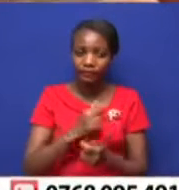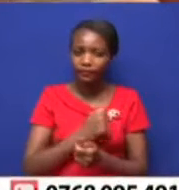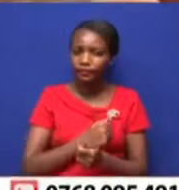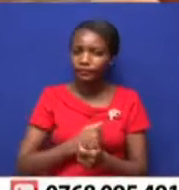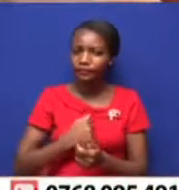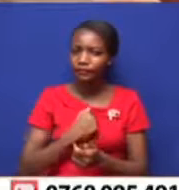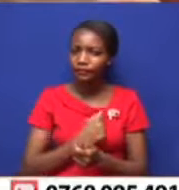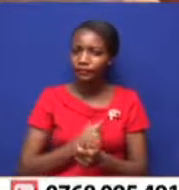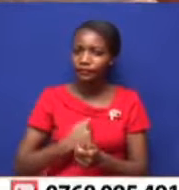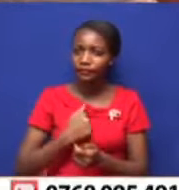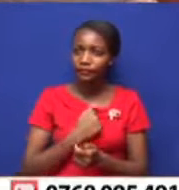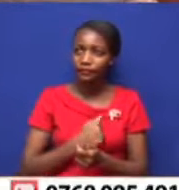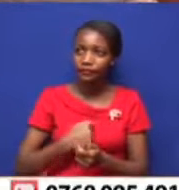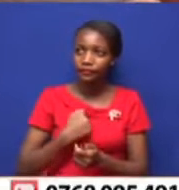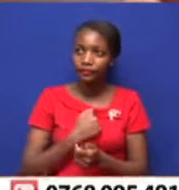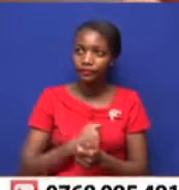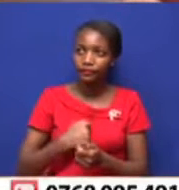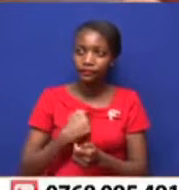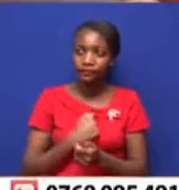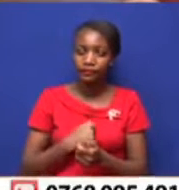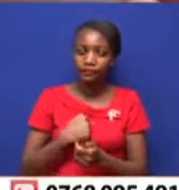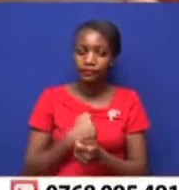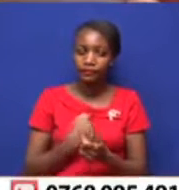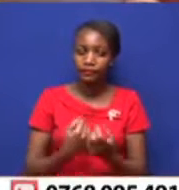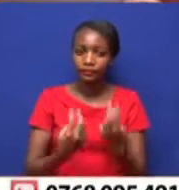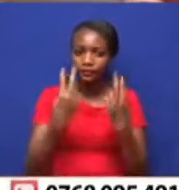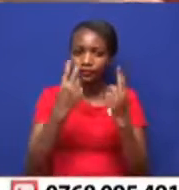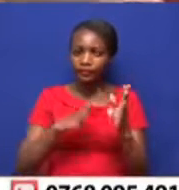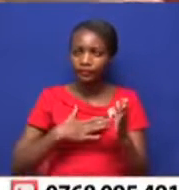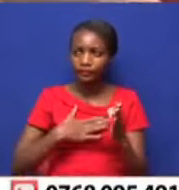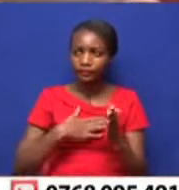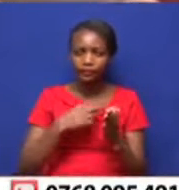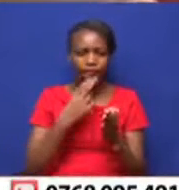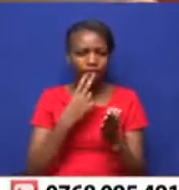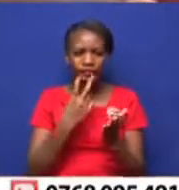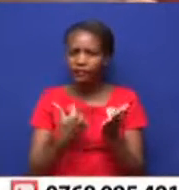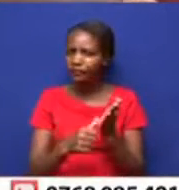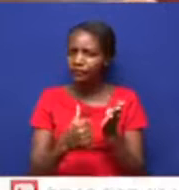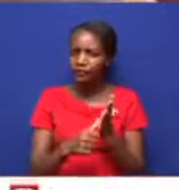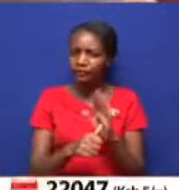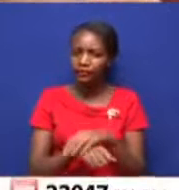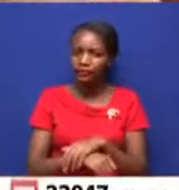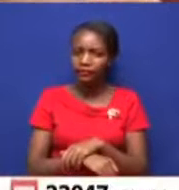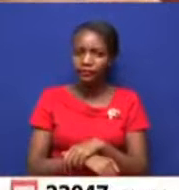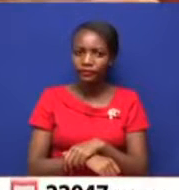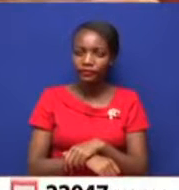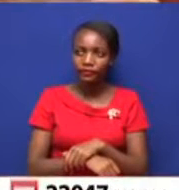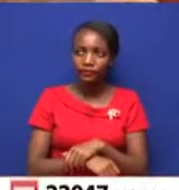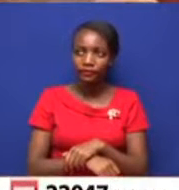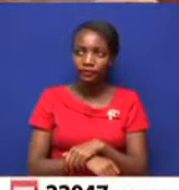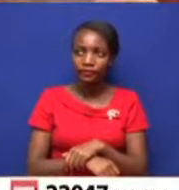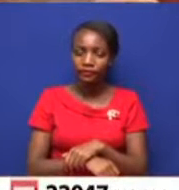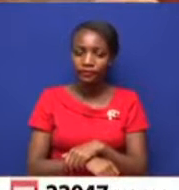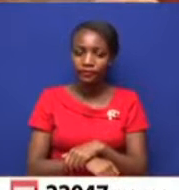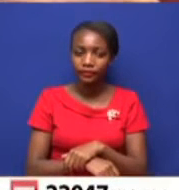other every day. And loving each other means you have to work